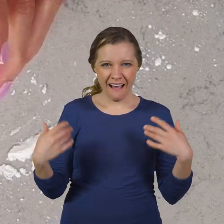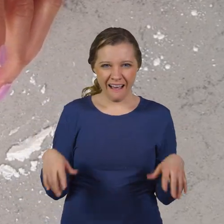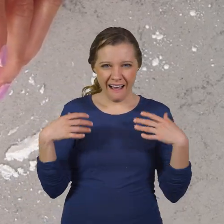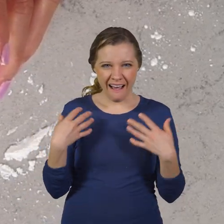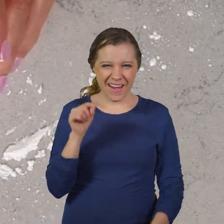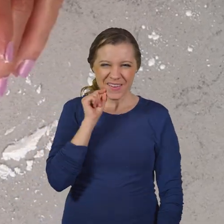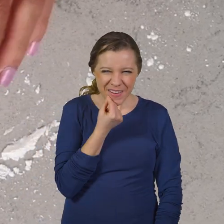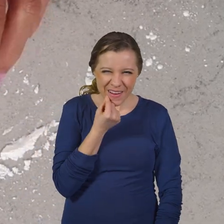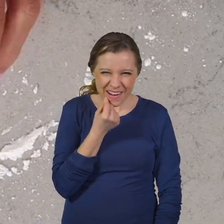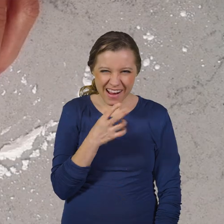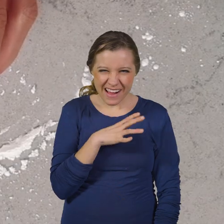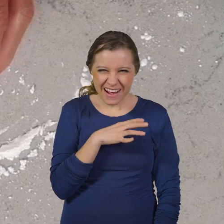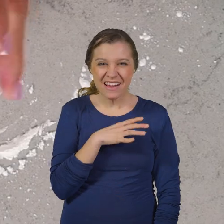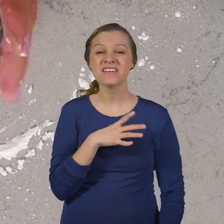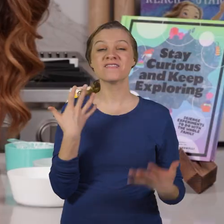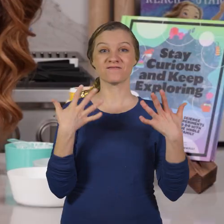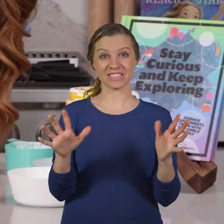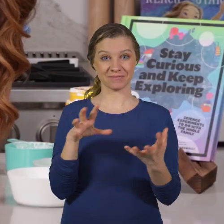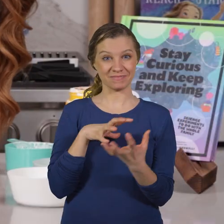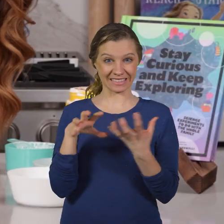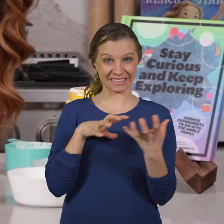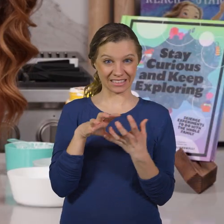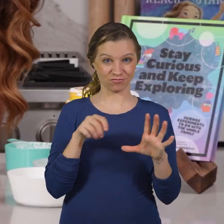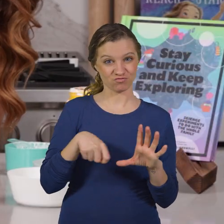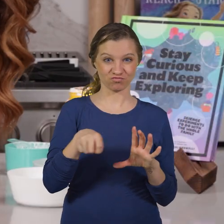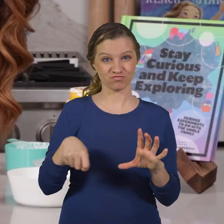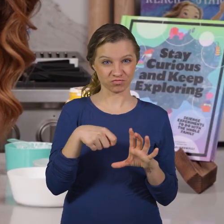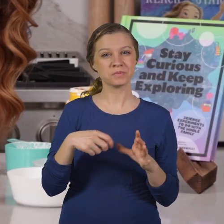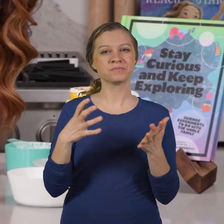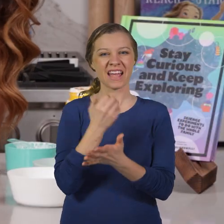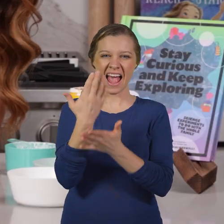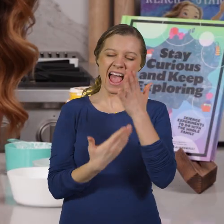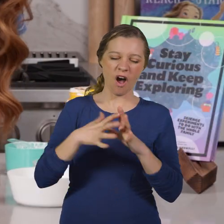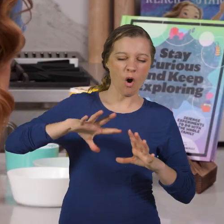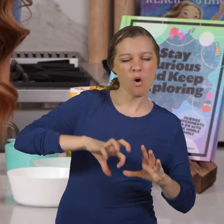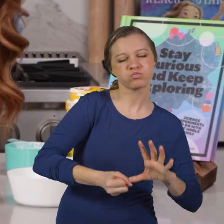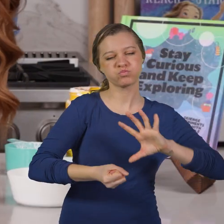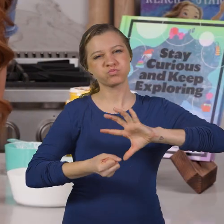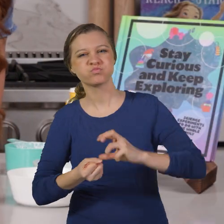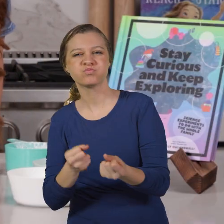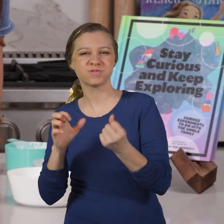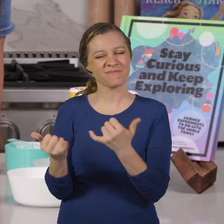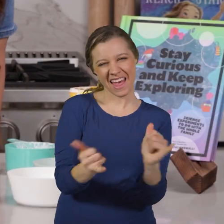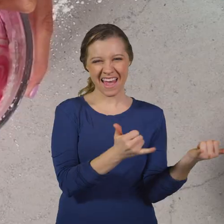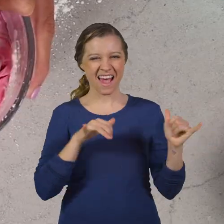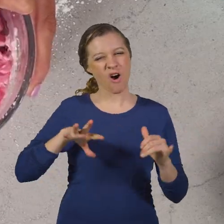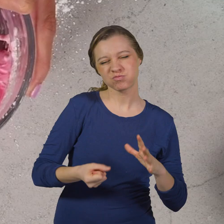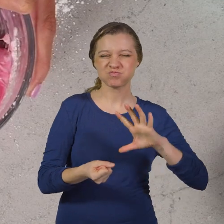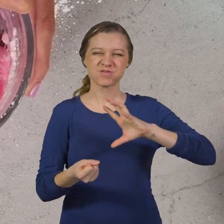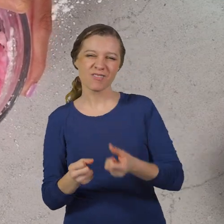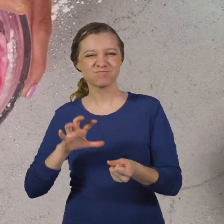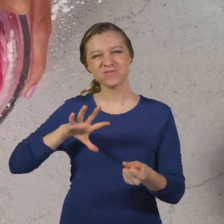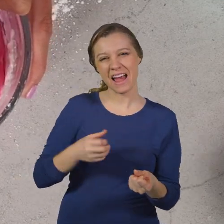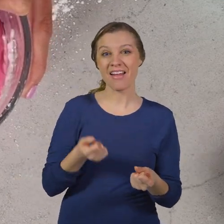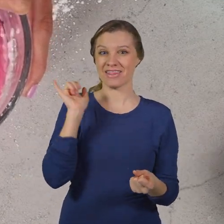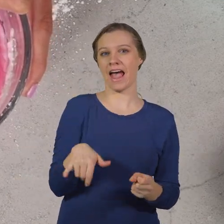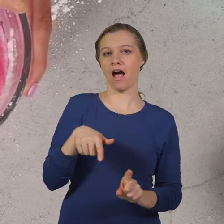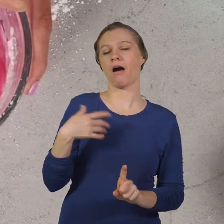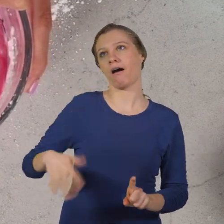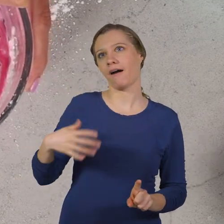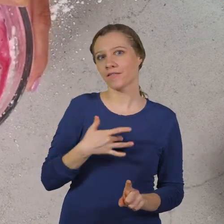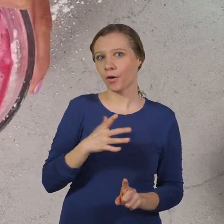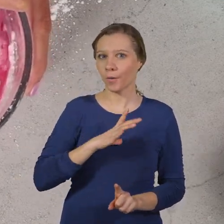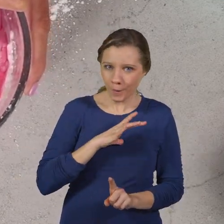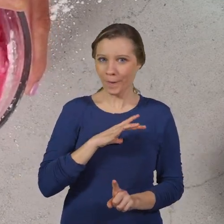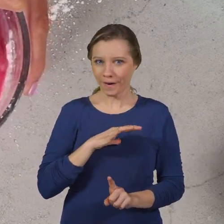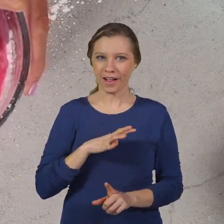Whoa, look how cool that looks. Once you have that mixed, go ahead and get your hands in there and play with it, because that's